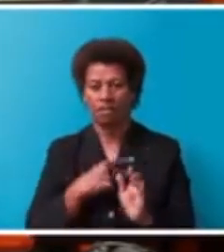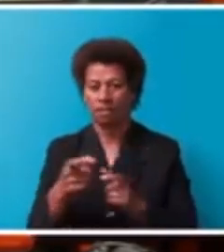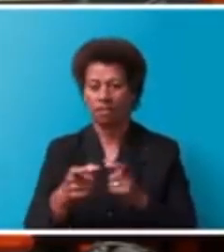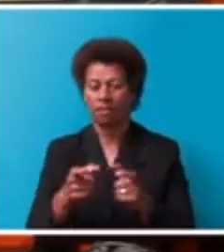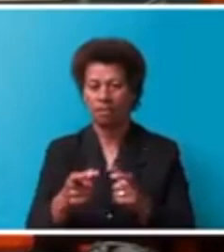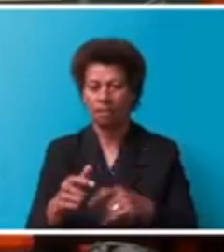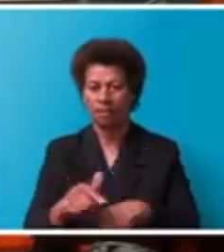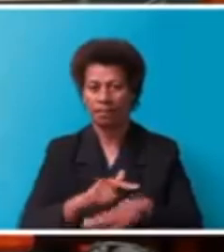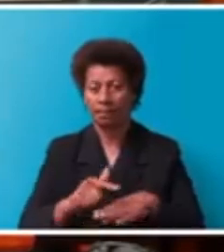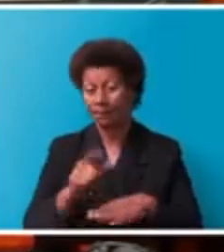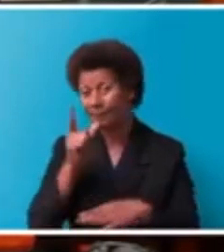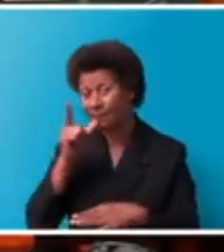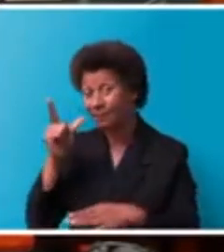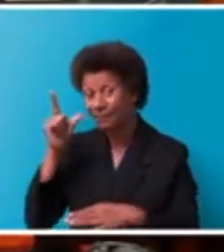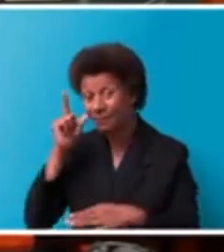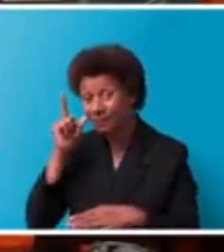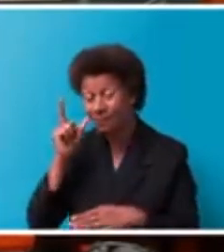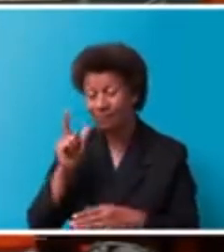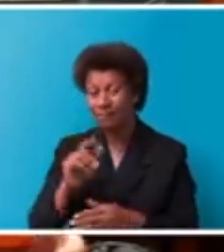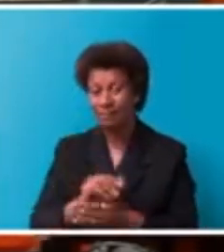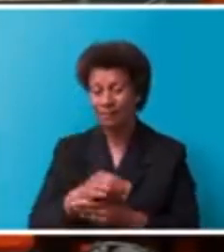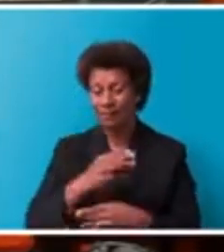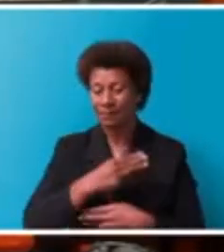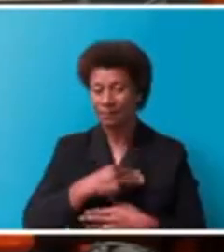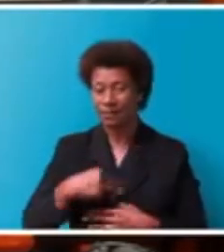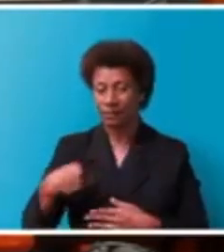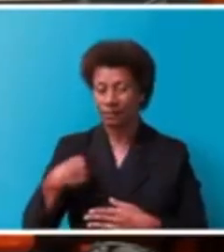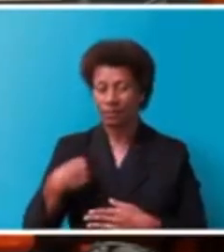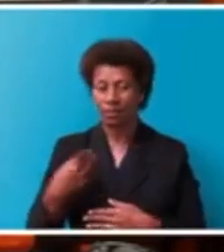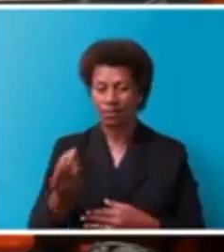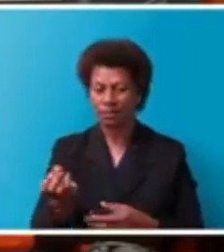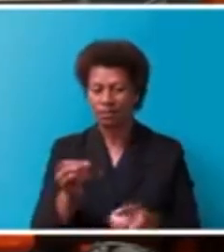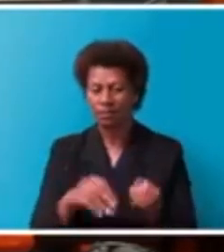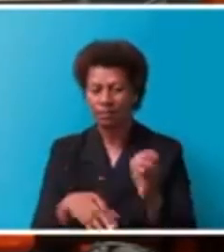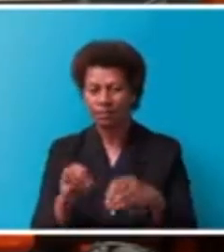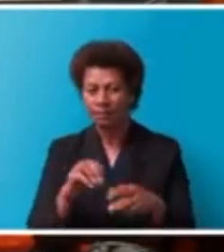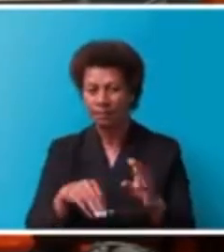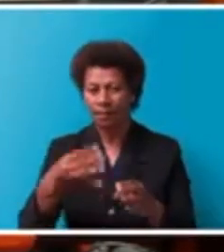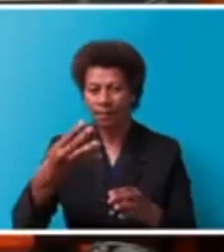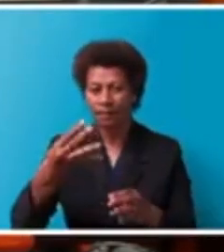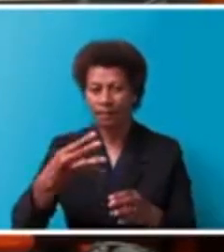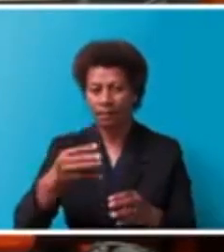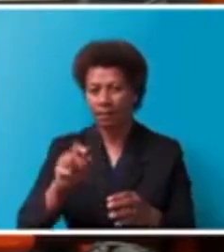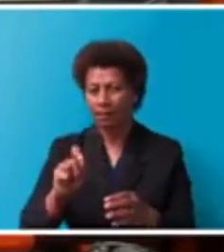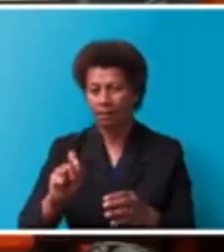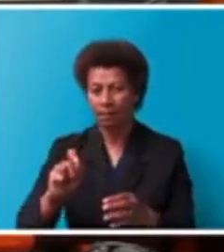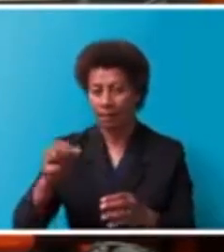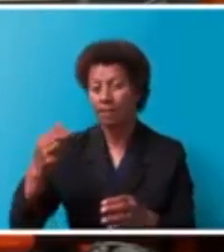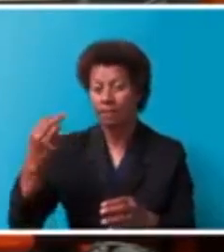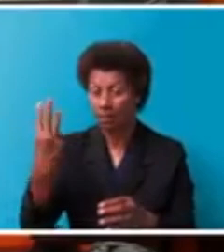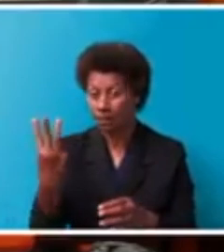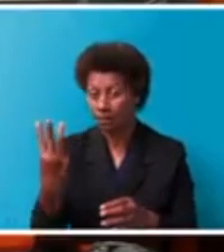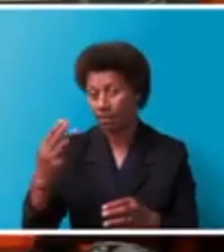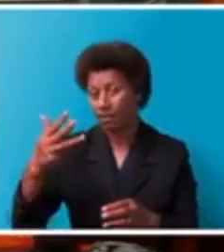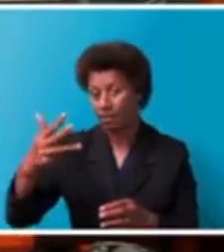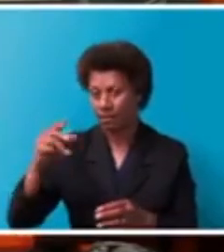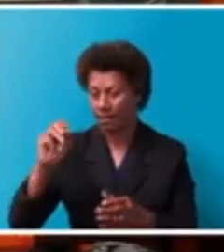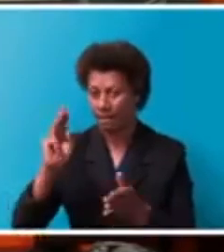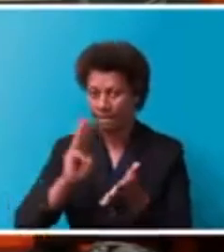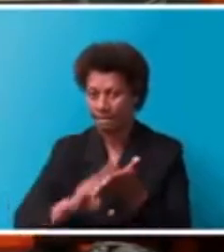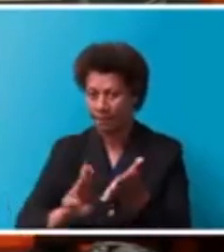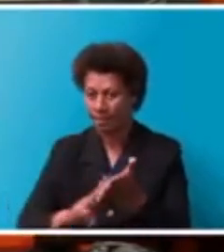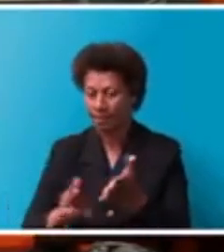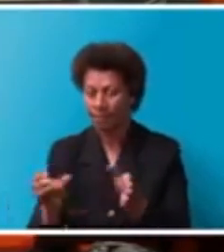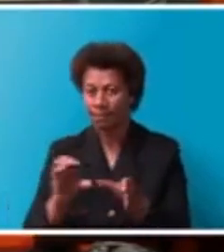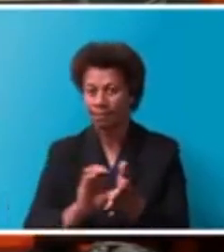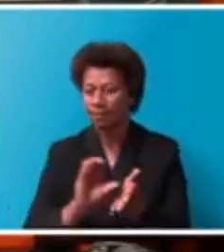Mr. Speaker, the Ministry has contributed 14.39 million directly into government treasury.